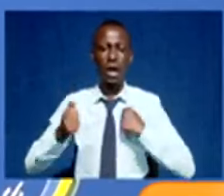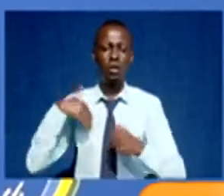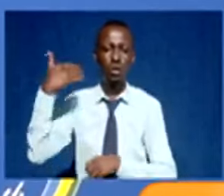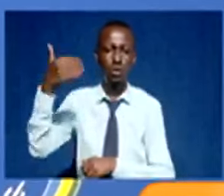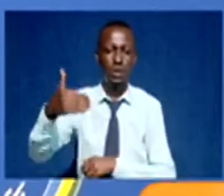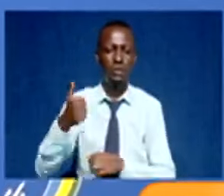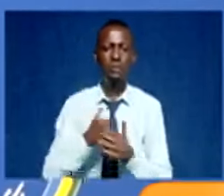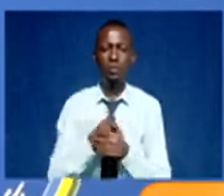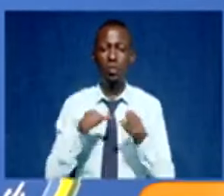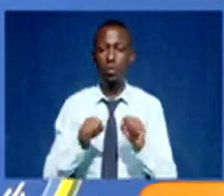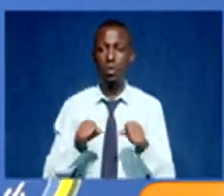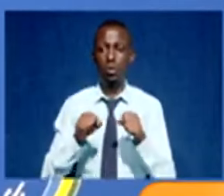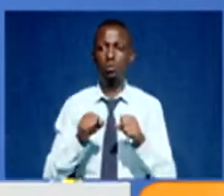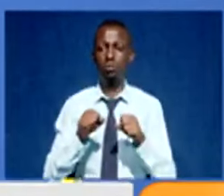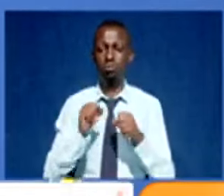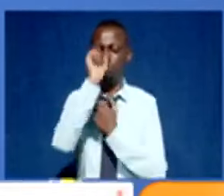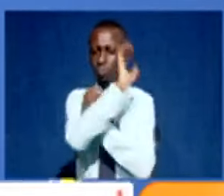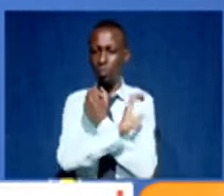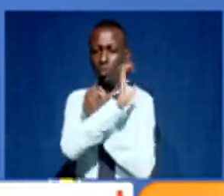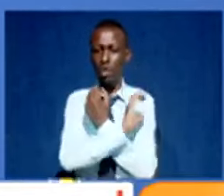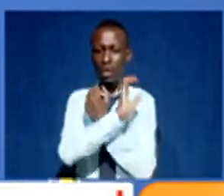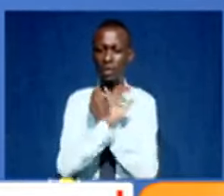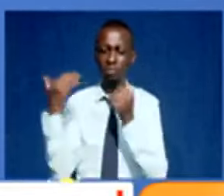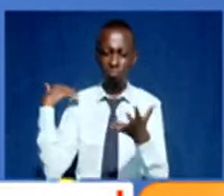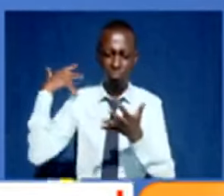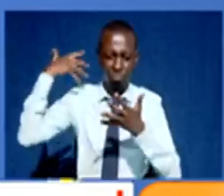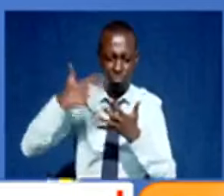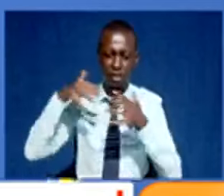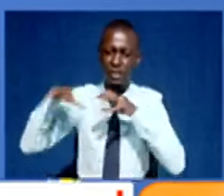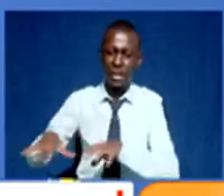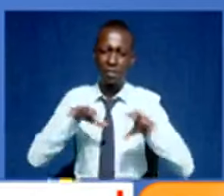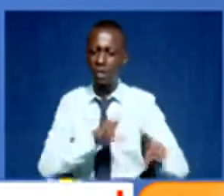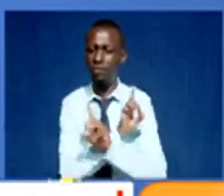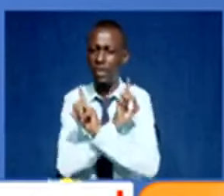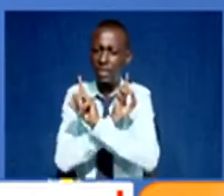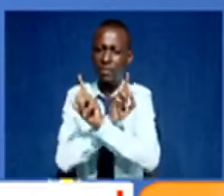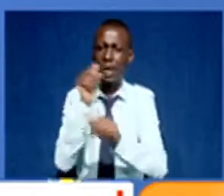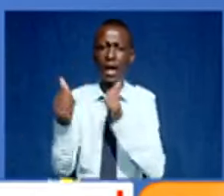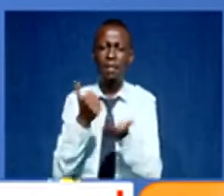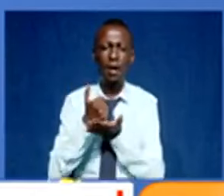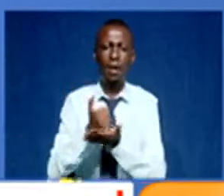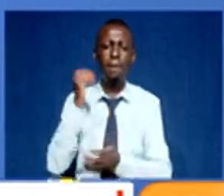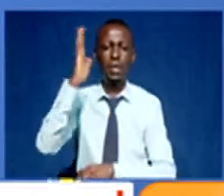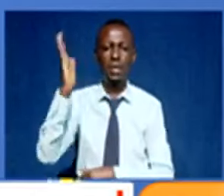this country that has suffered for so long and nobody came to help,